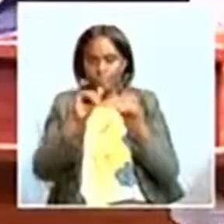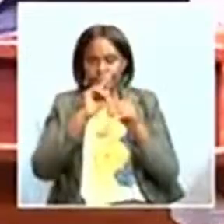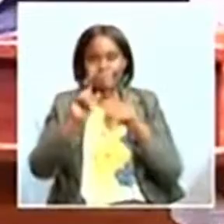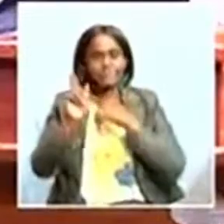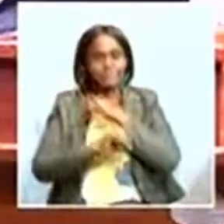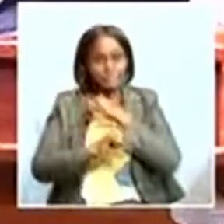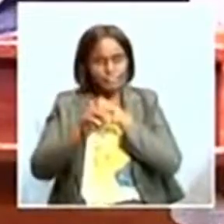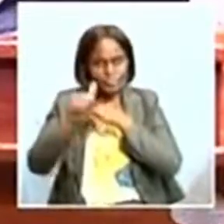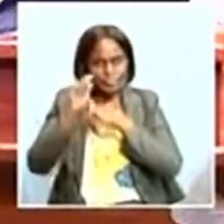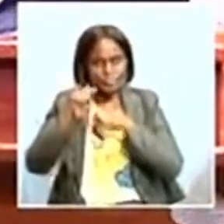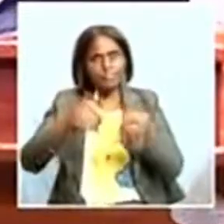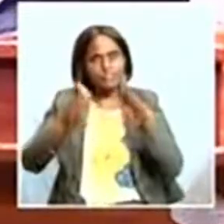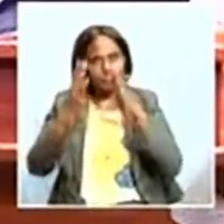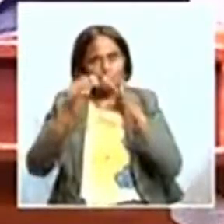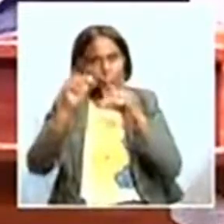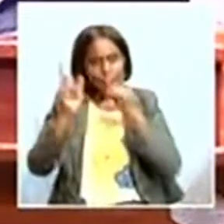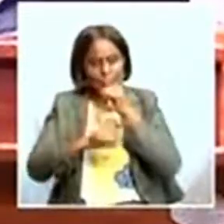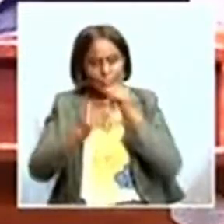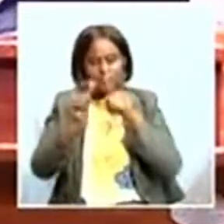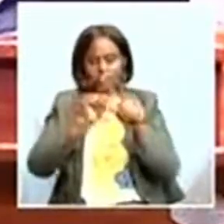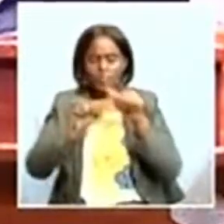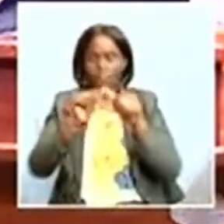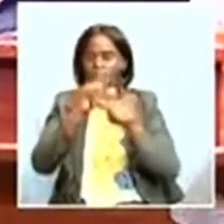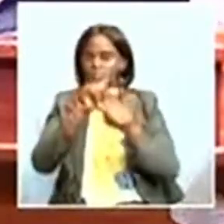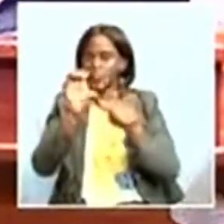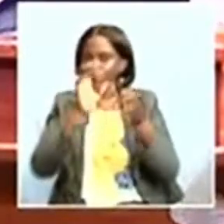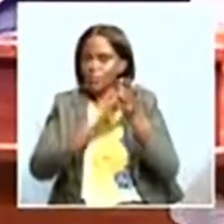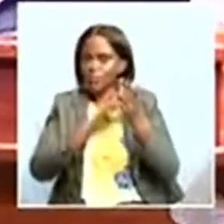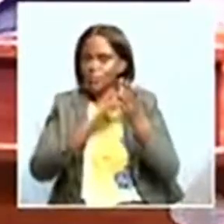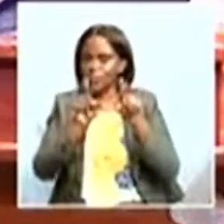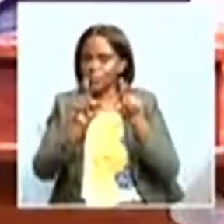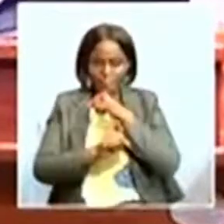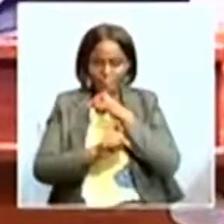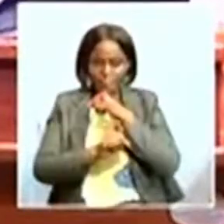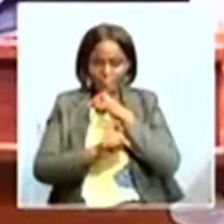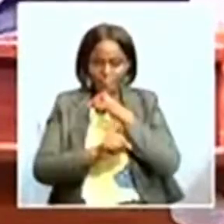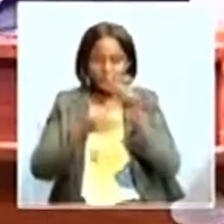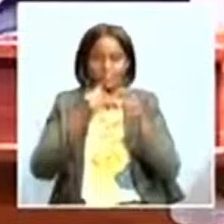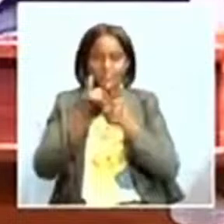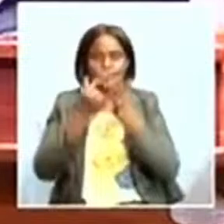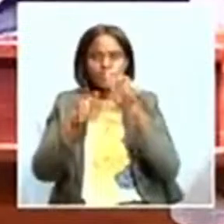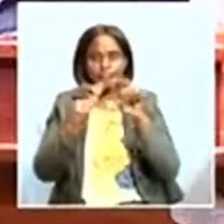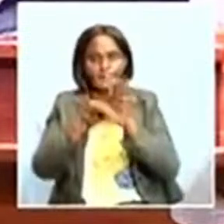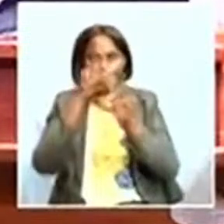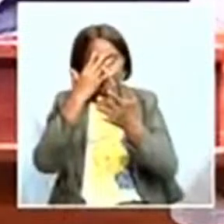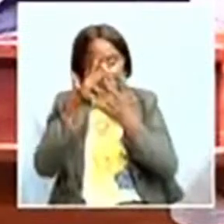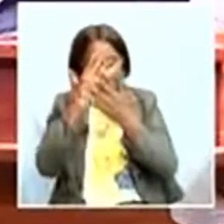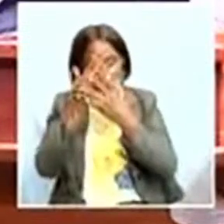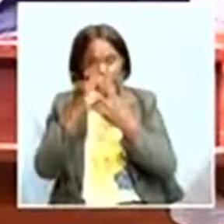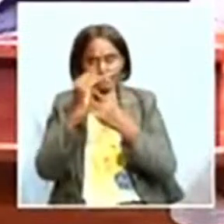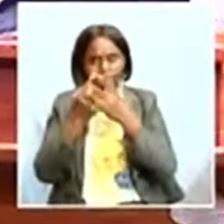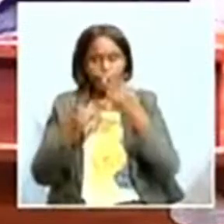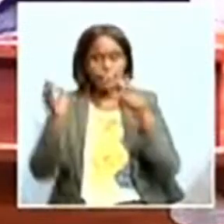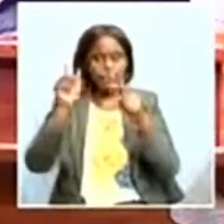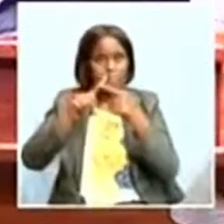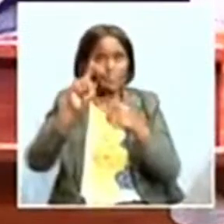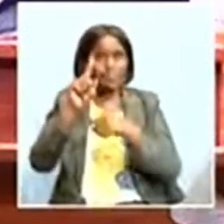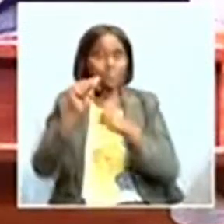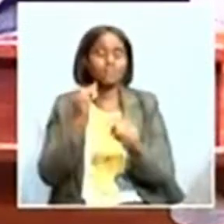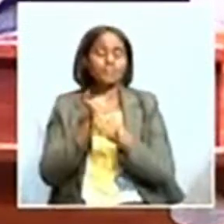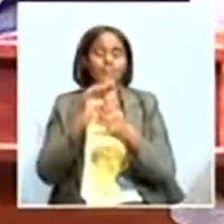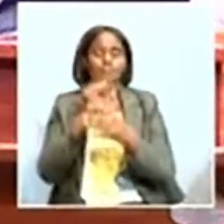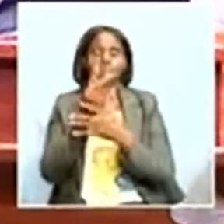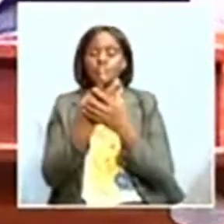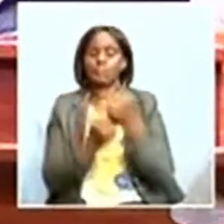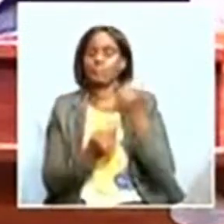Offenders may face a fine of up to 100,000 penalty units, imprisonment of up to 1 year, or